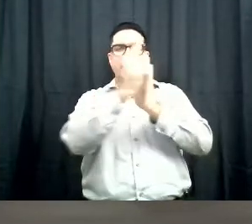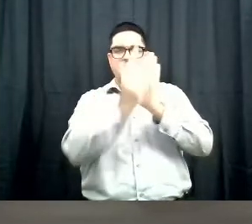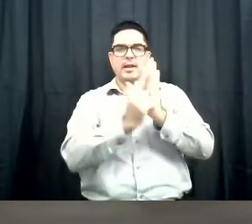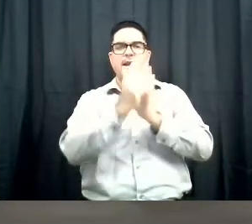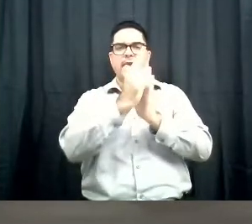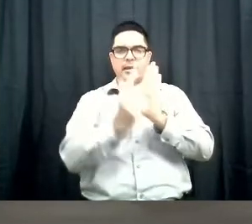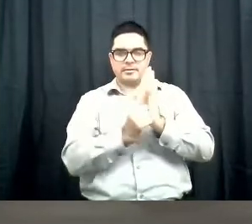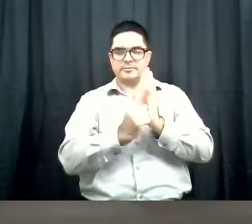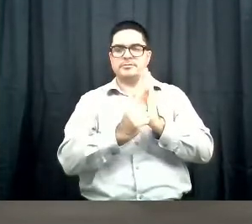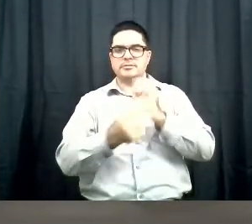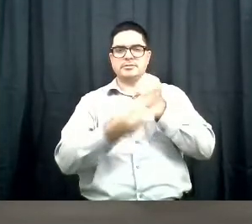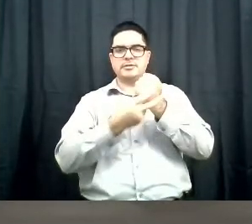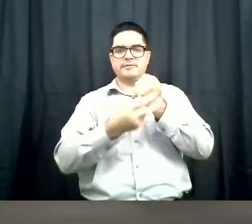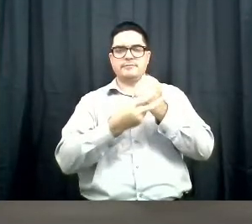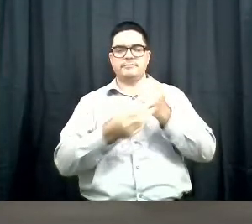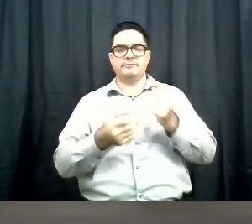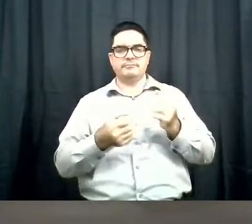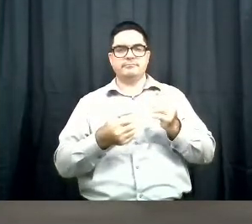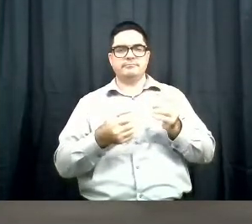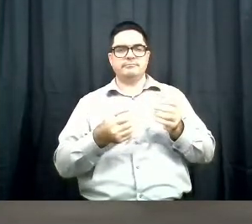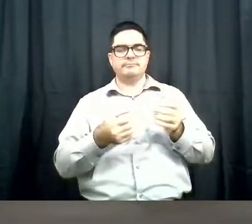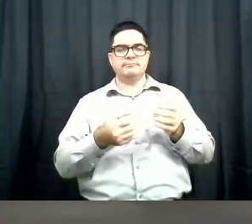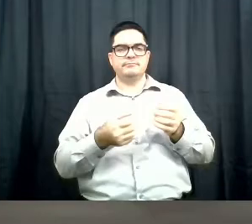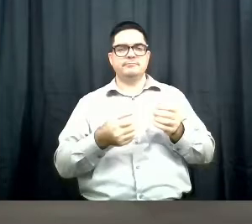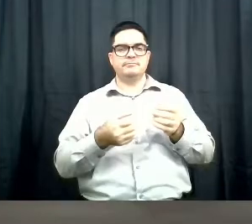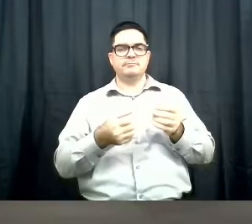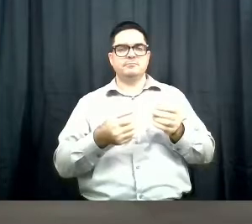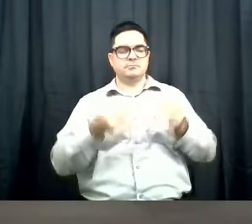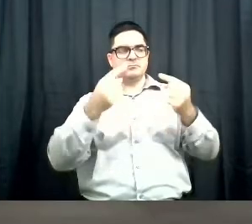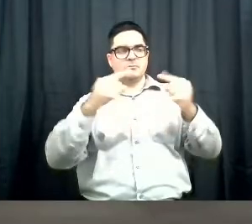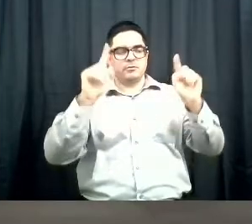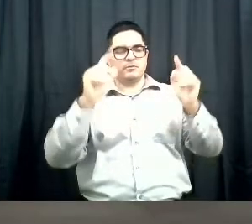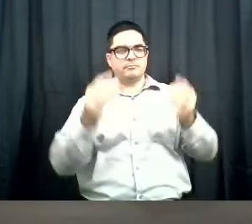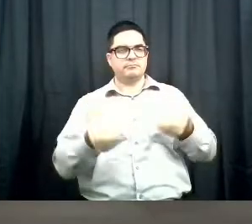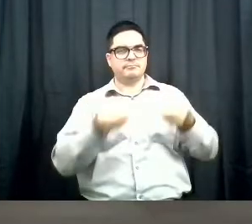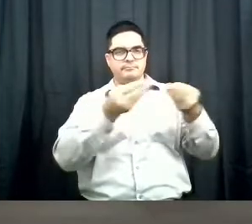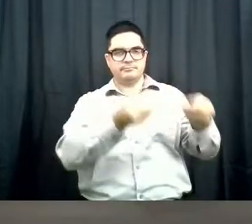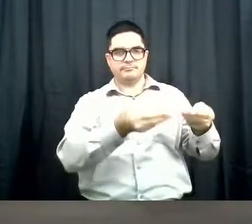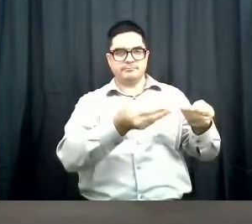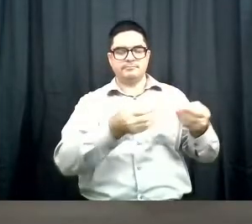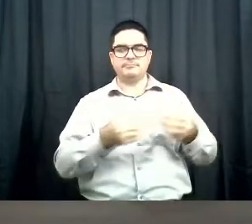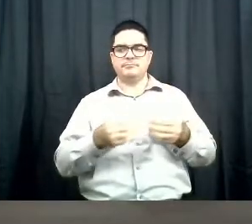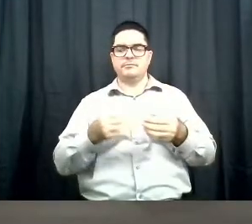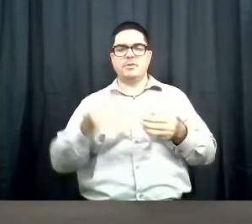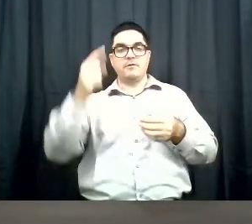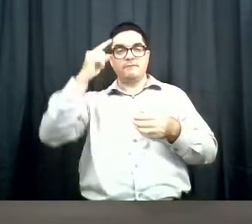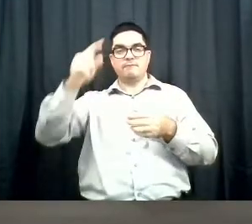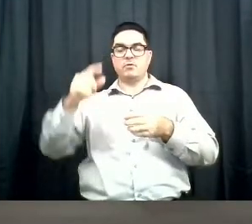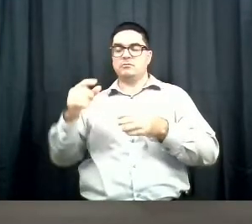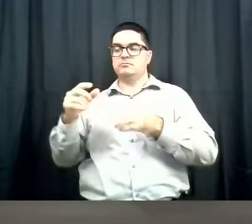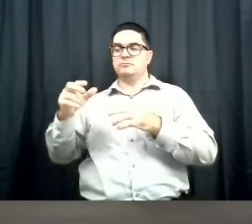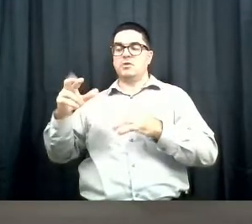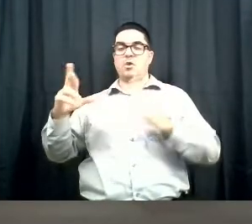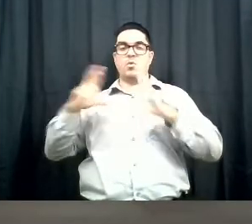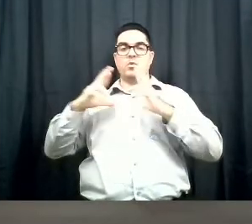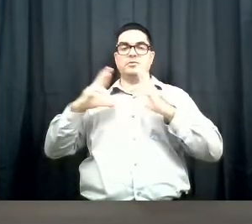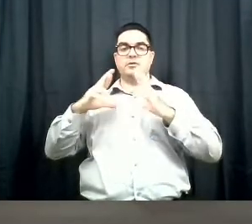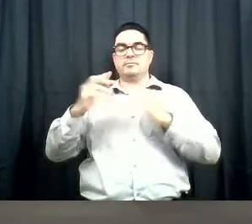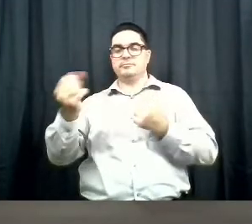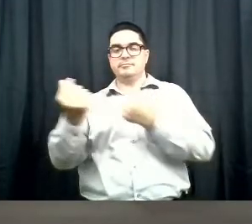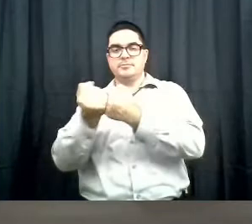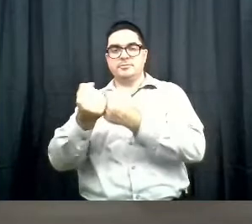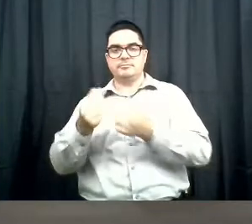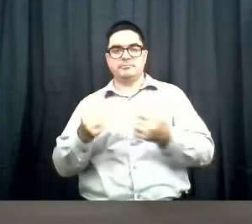provided actuarial studies to the oversight board, which explain the savings provided for in the Retirement Acts. It is important to note these acts do not represent